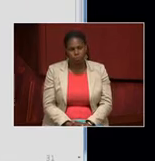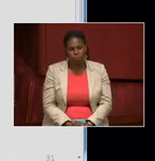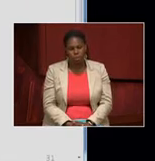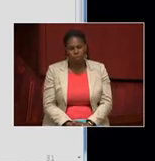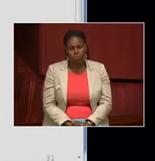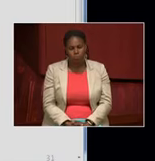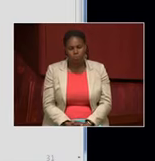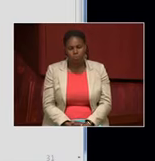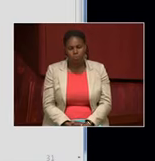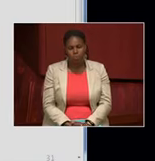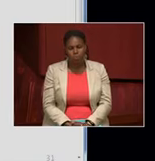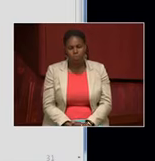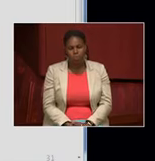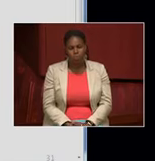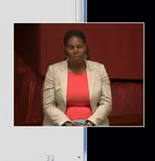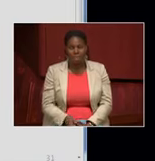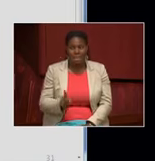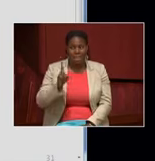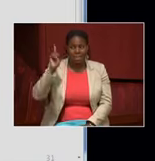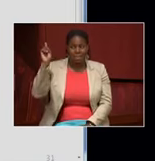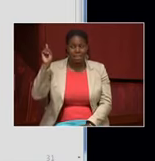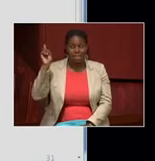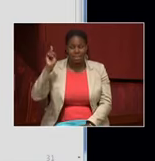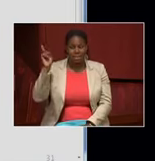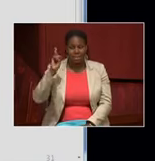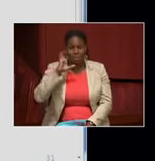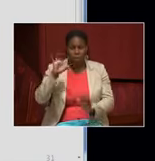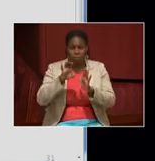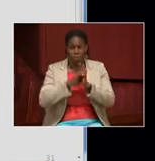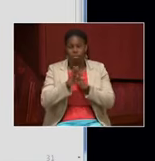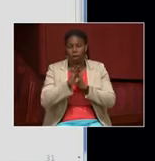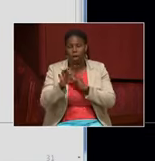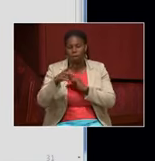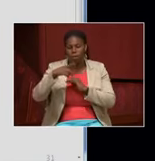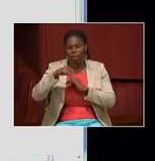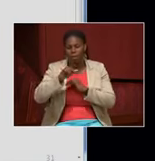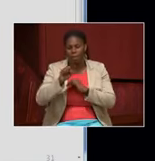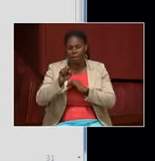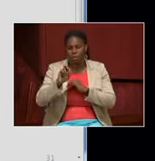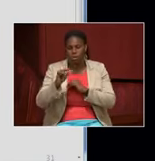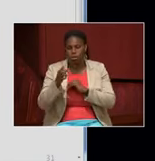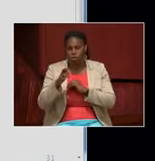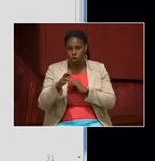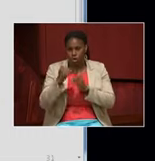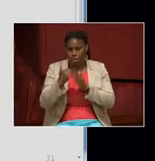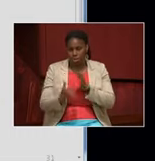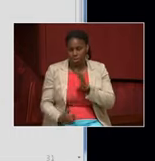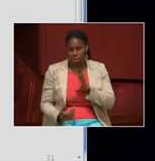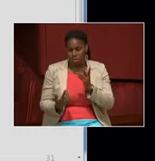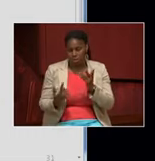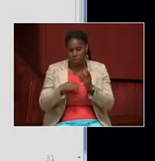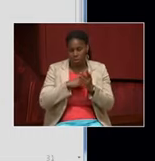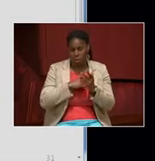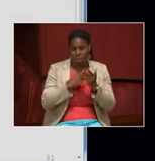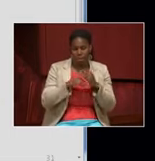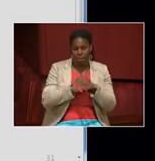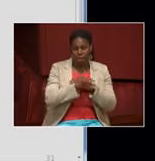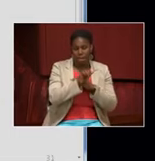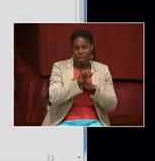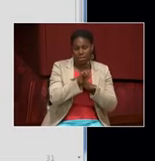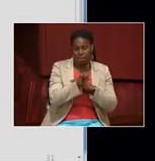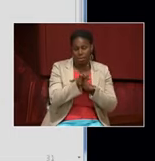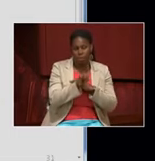This is a view of the passenger lists and the databases that we have in AAD. If some of you are